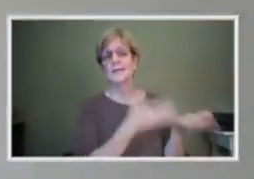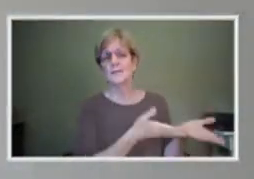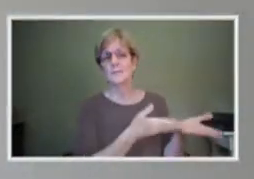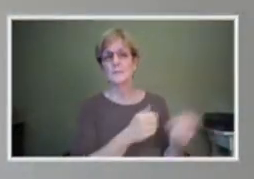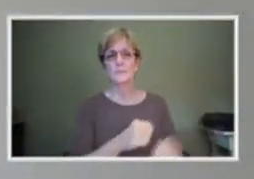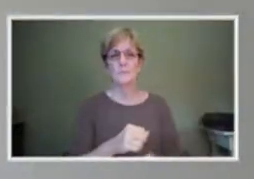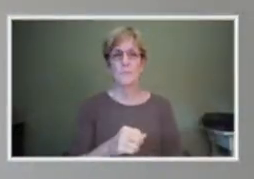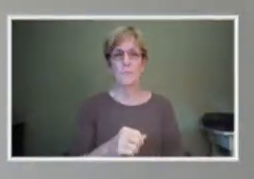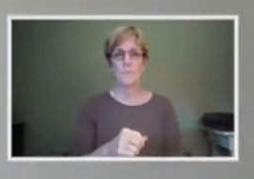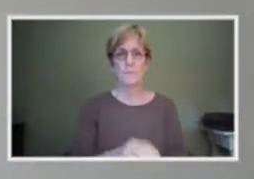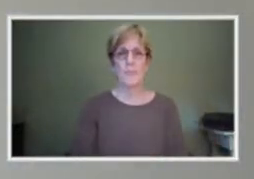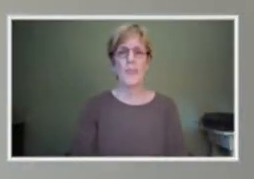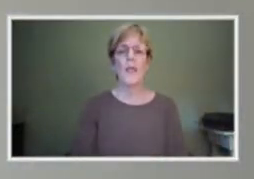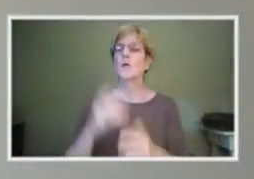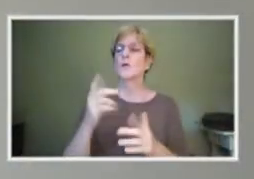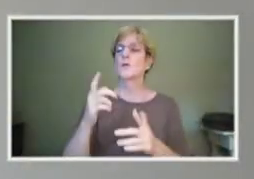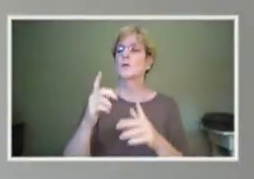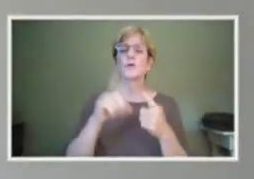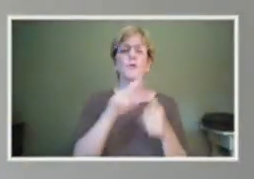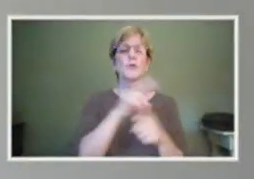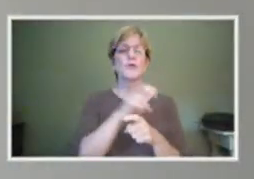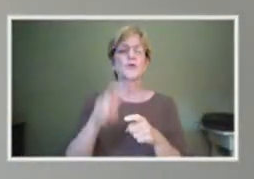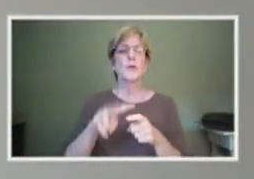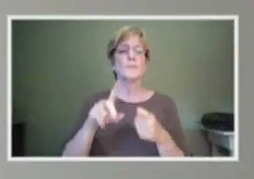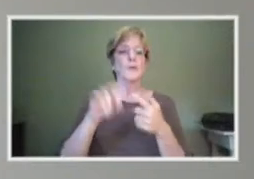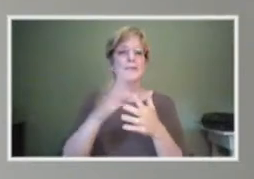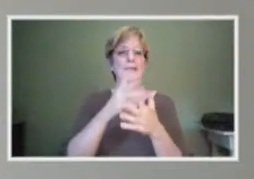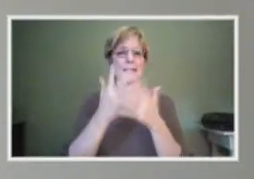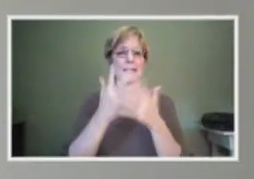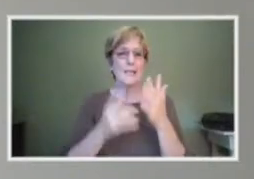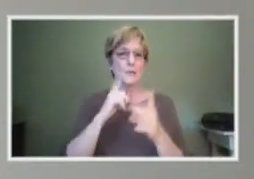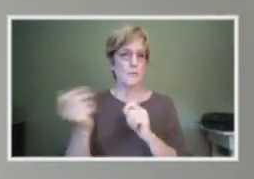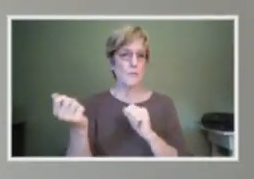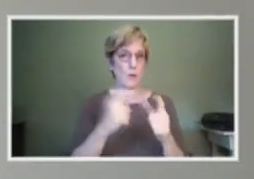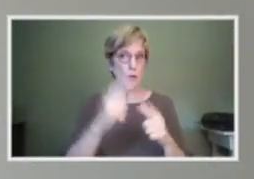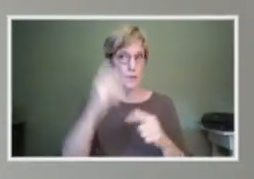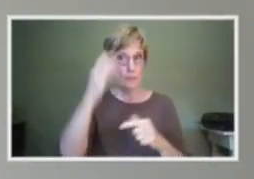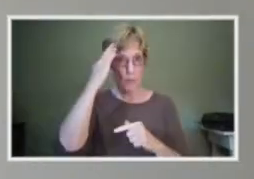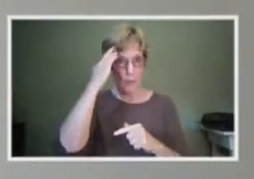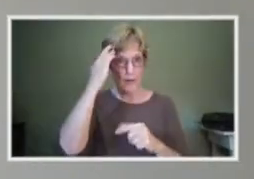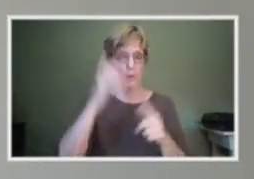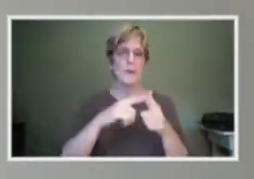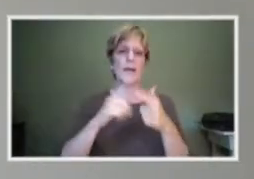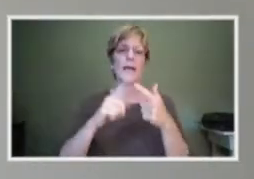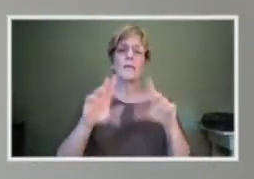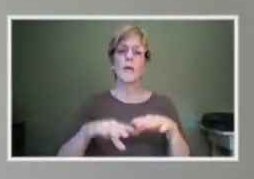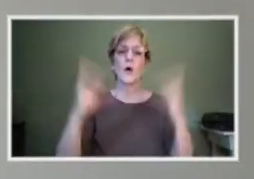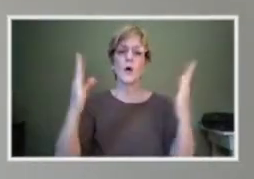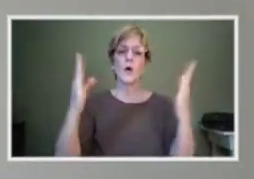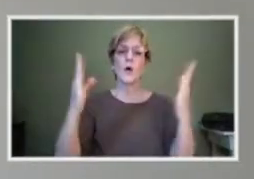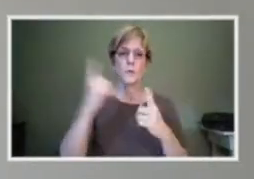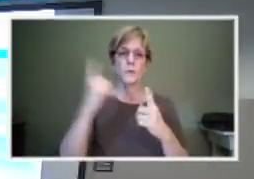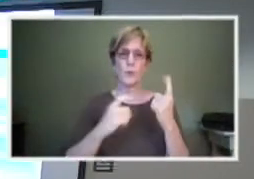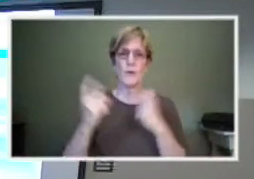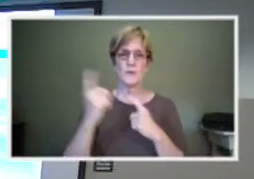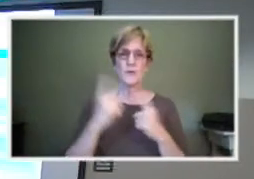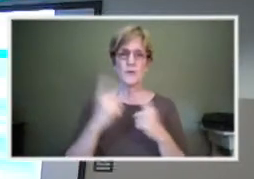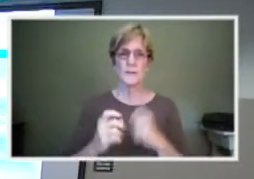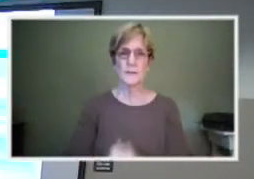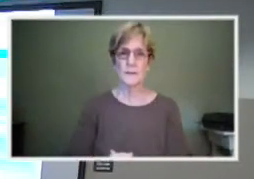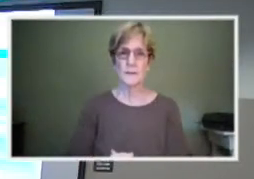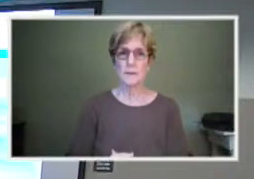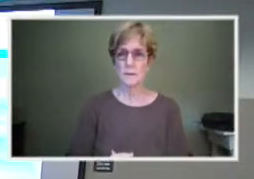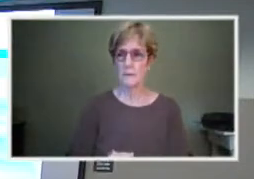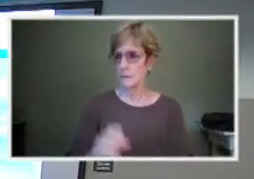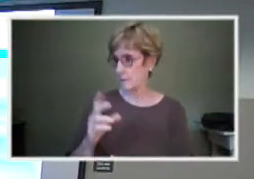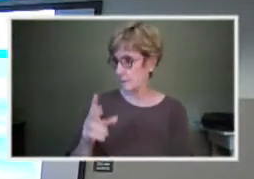We're just going to quickly skip to the schedule for everyone's awareness and then open us up for questions. Mayor? So thank